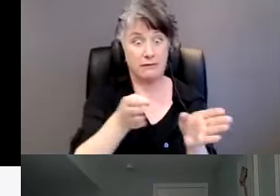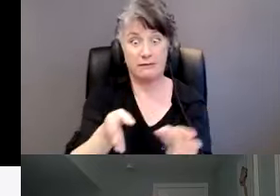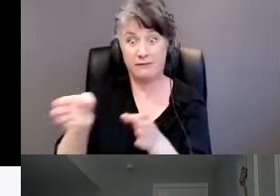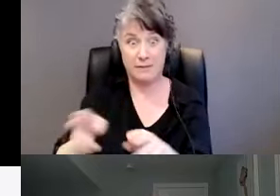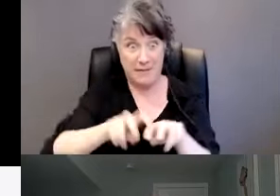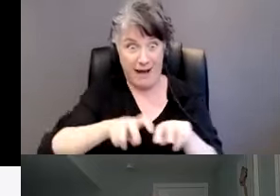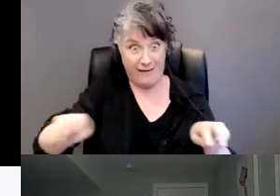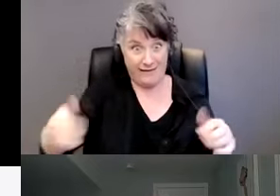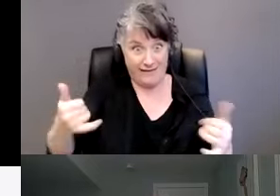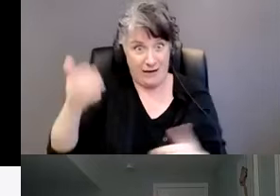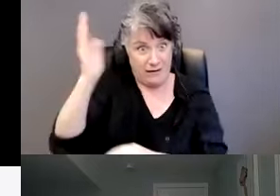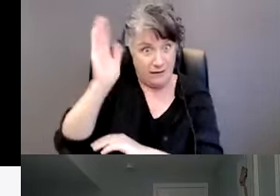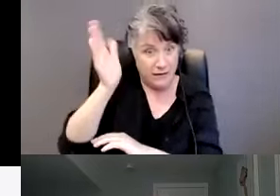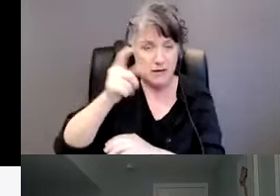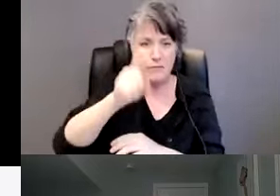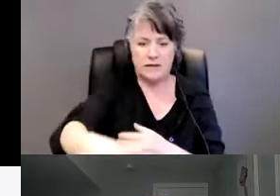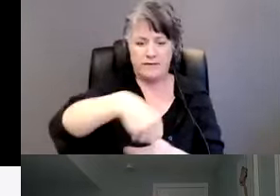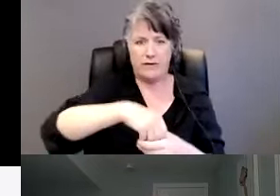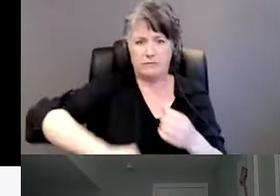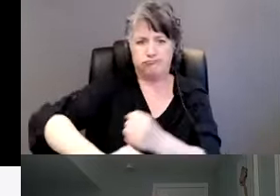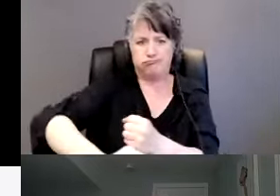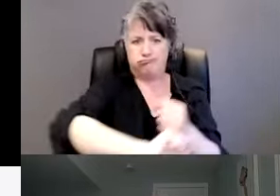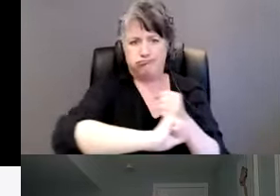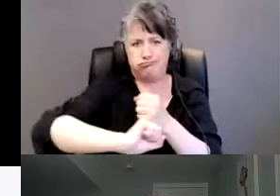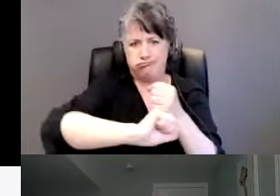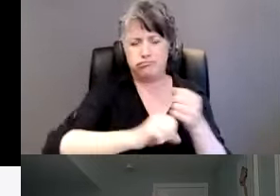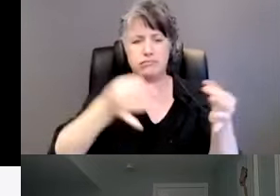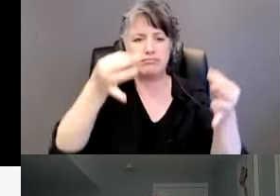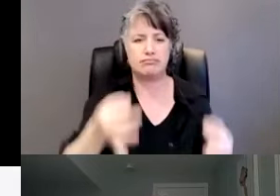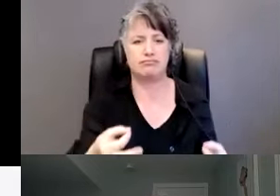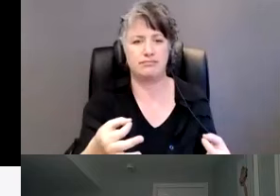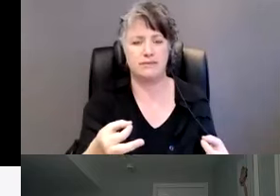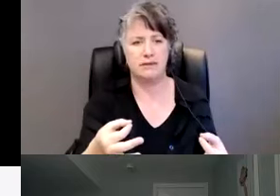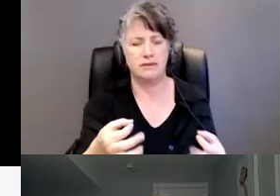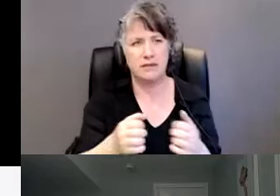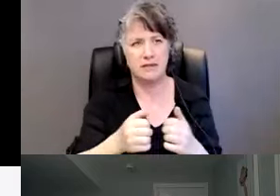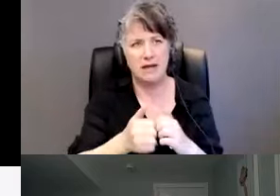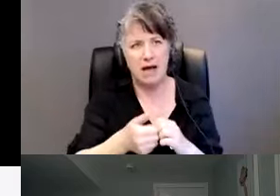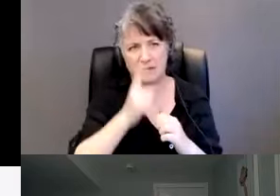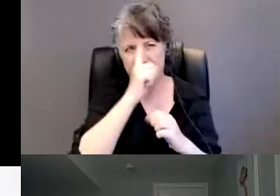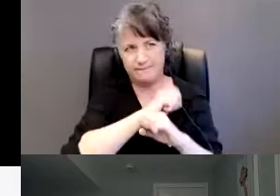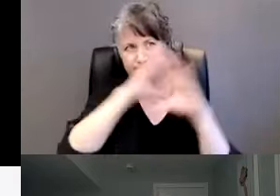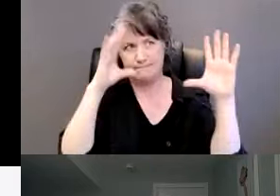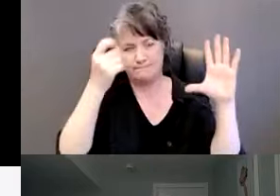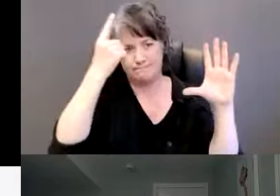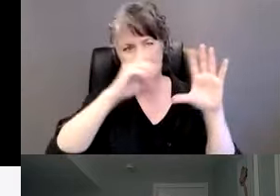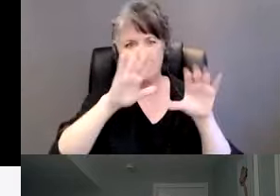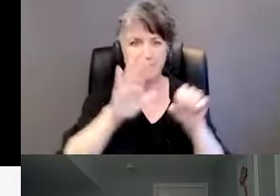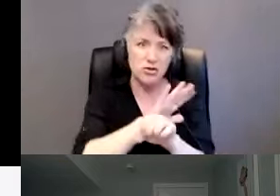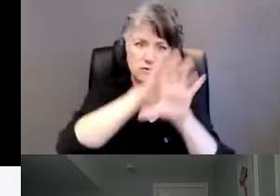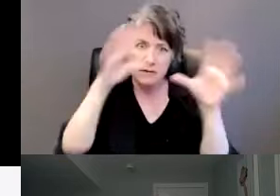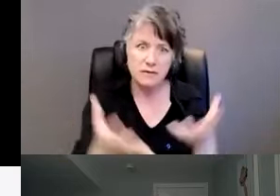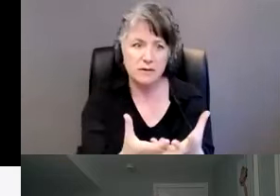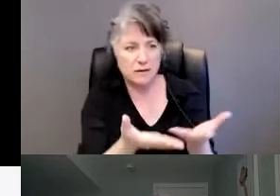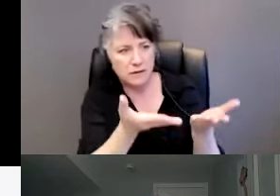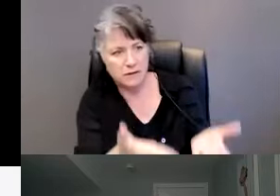are in one way or another involved with putting together all the pieces of the puzzle, so to speak, in helping and working with this